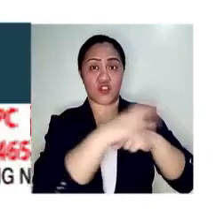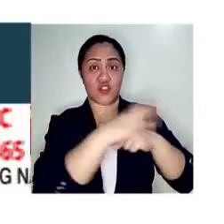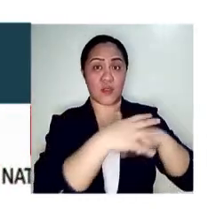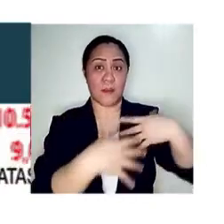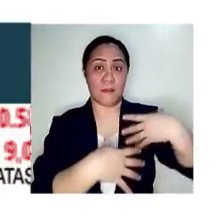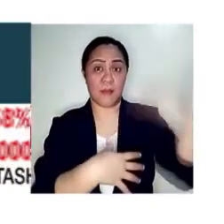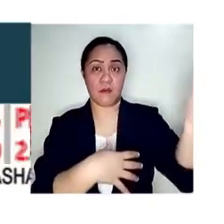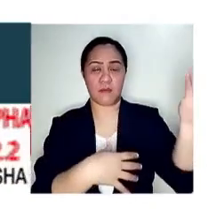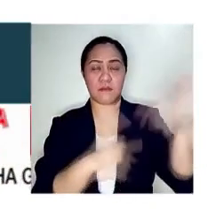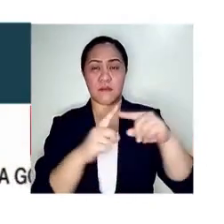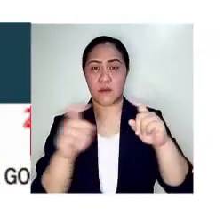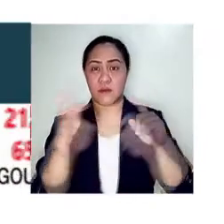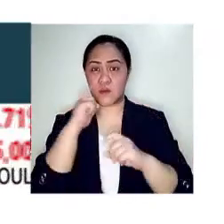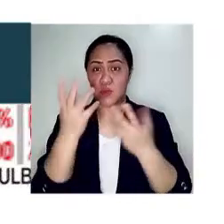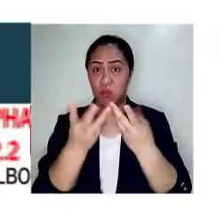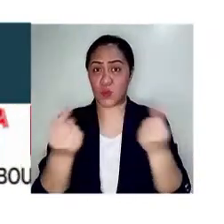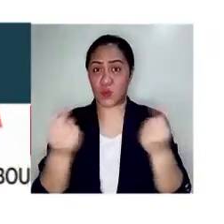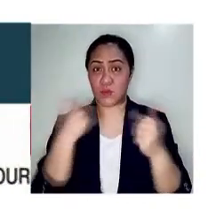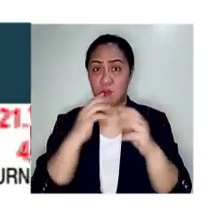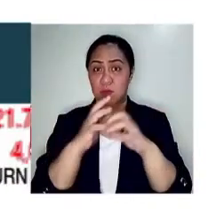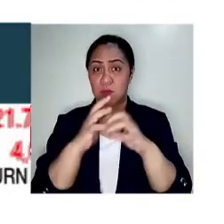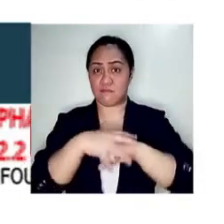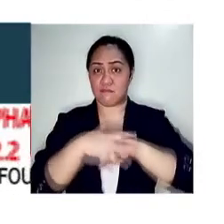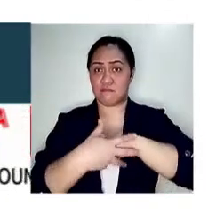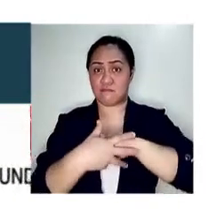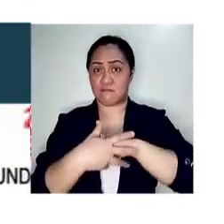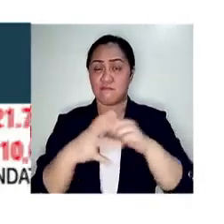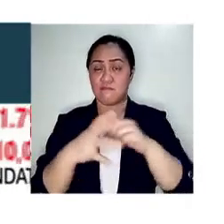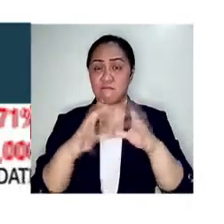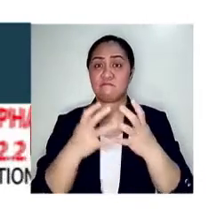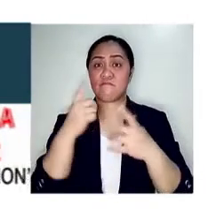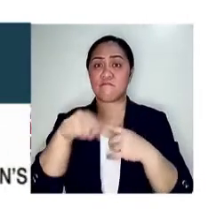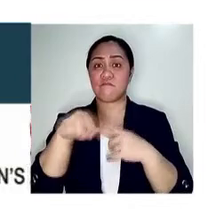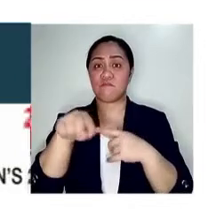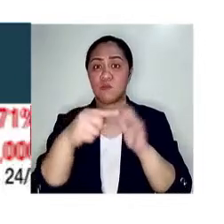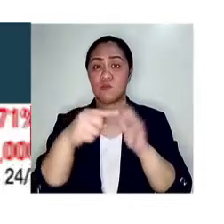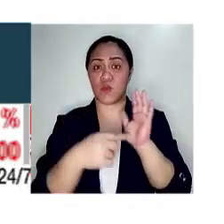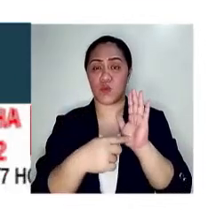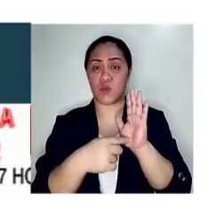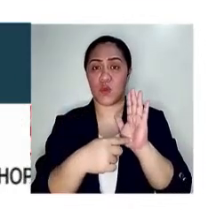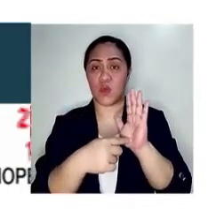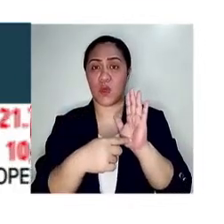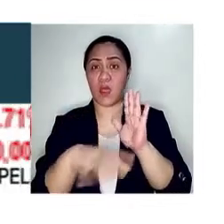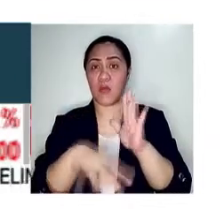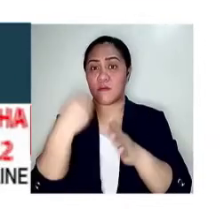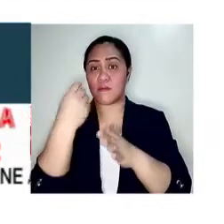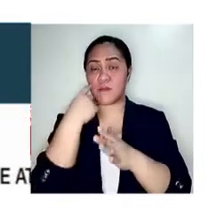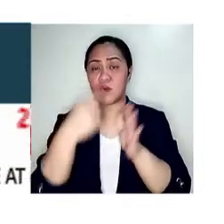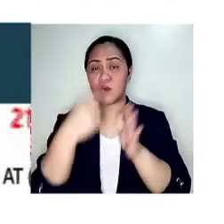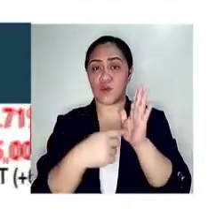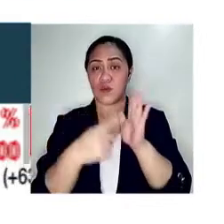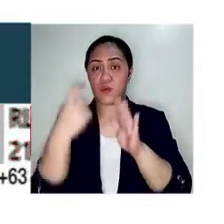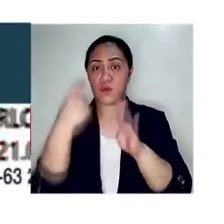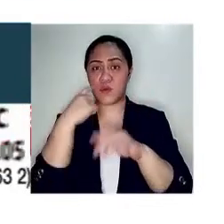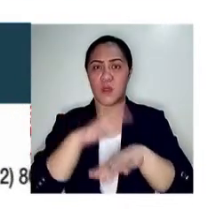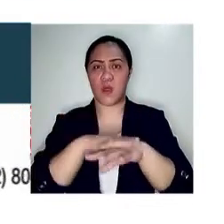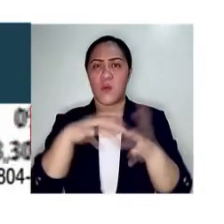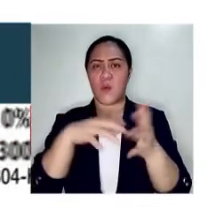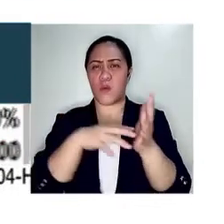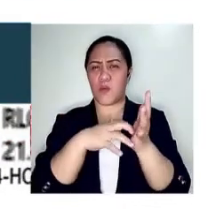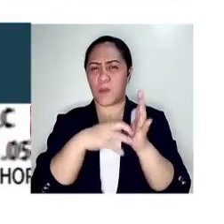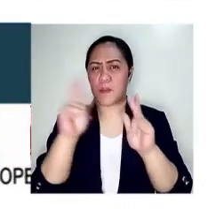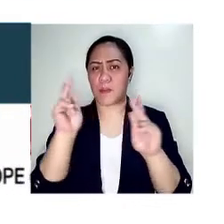this pandemic has really exposed vulnerabilities between and among all these countries. I mean, you talk